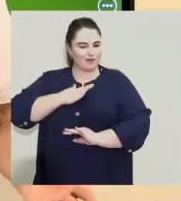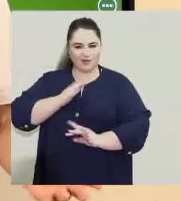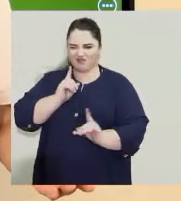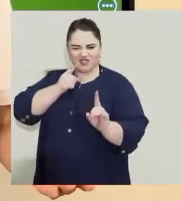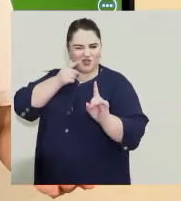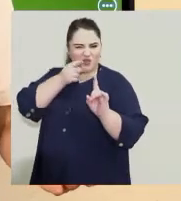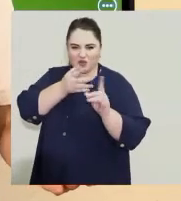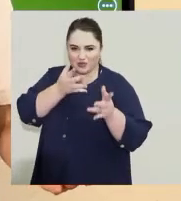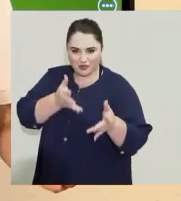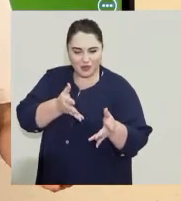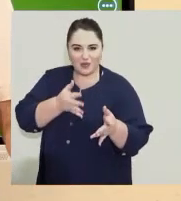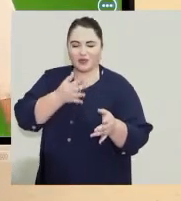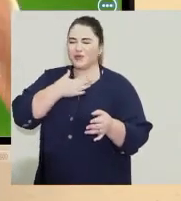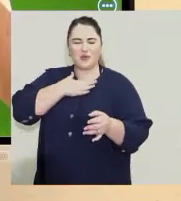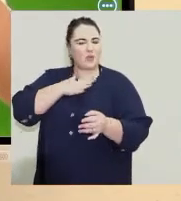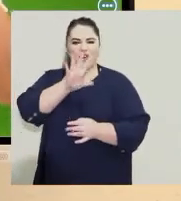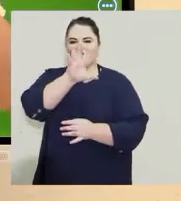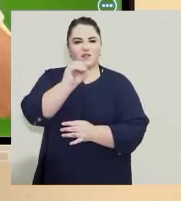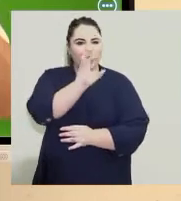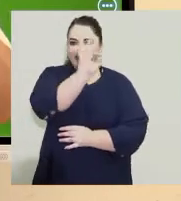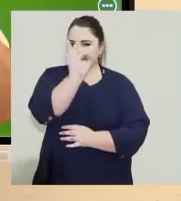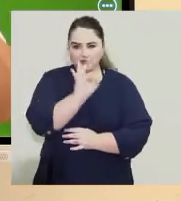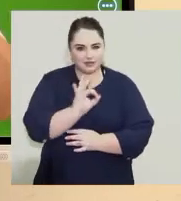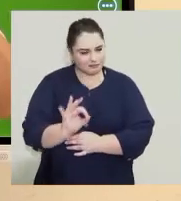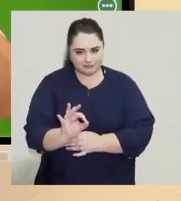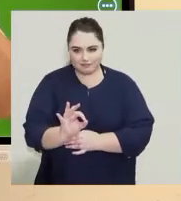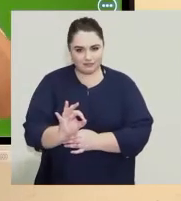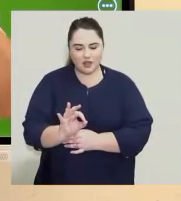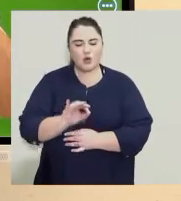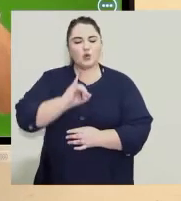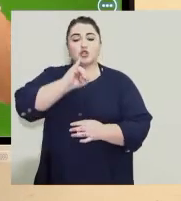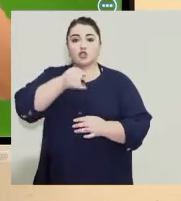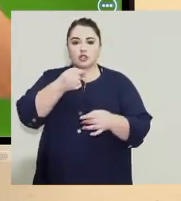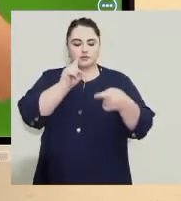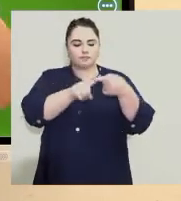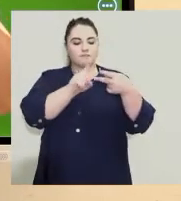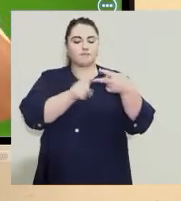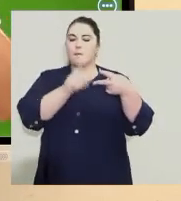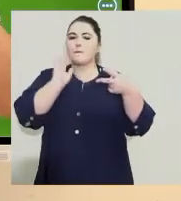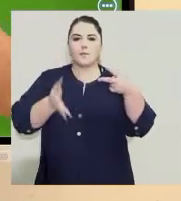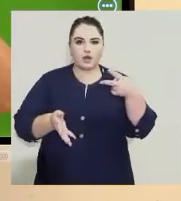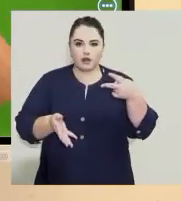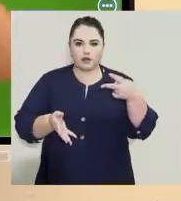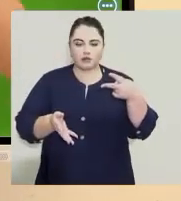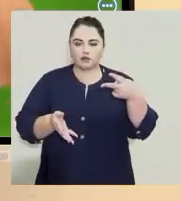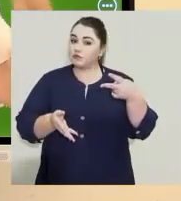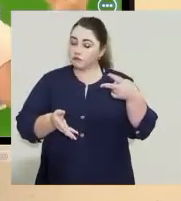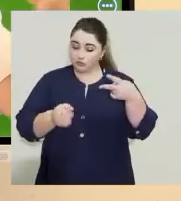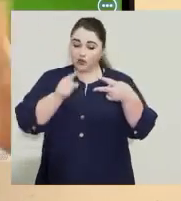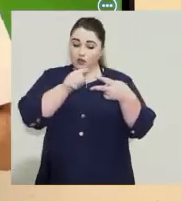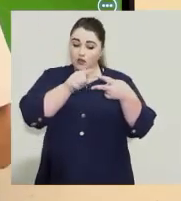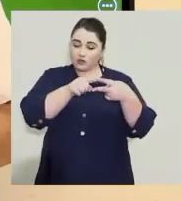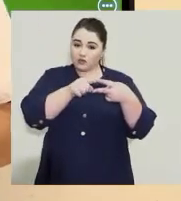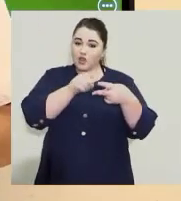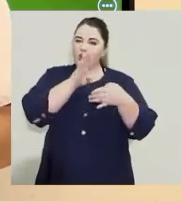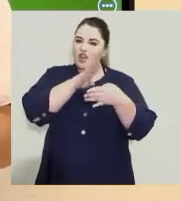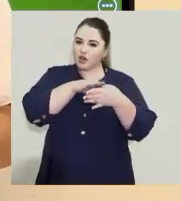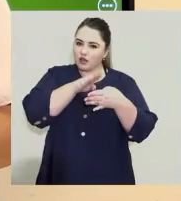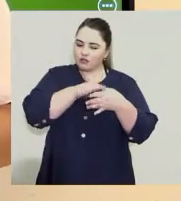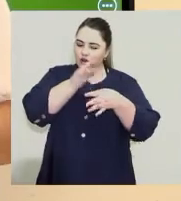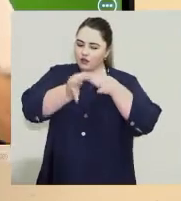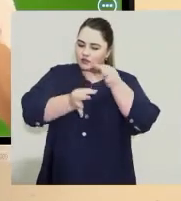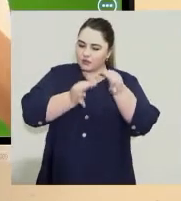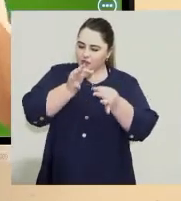to get 50%. Don't just mention the precautions. You must give a reason why you're going to follow that